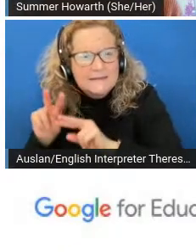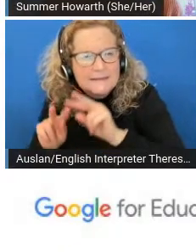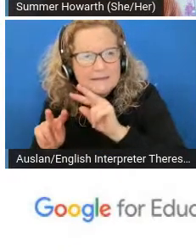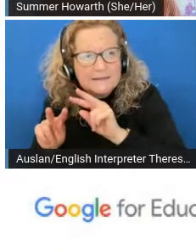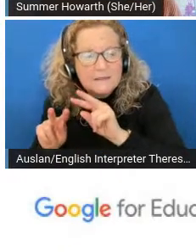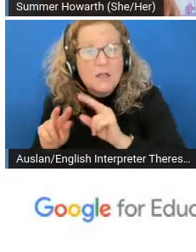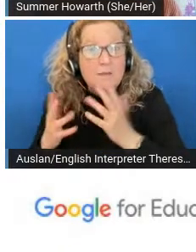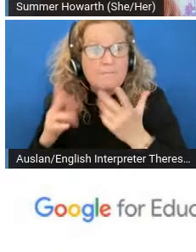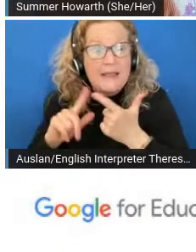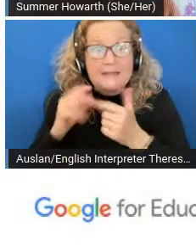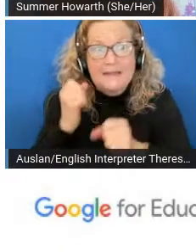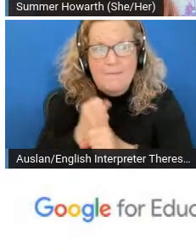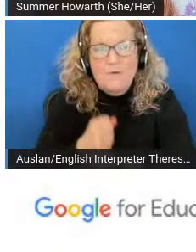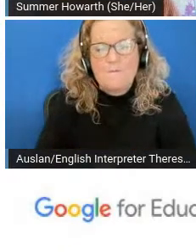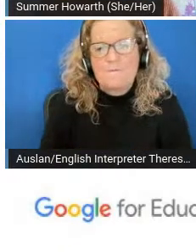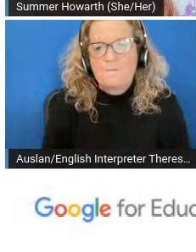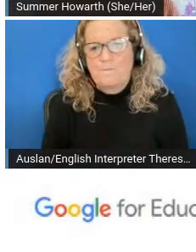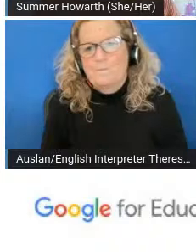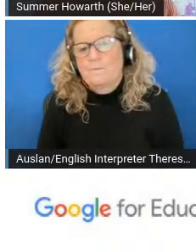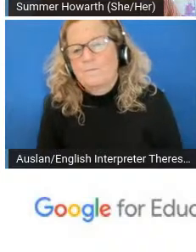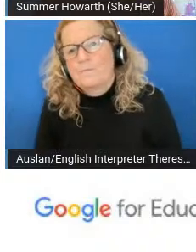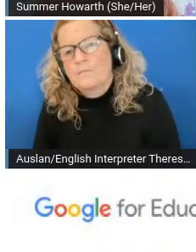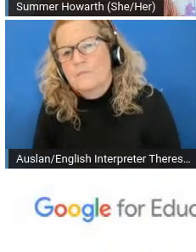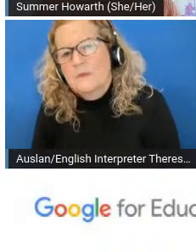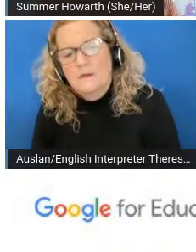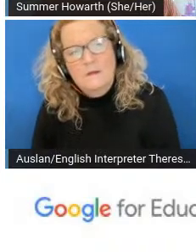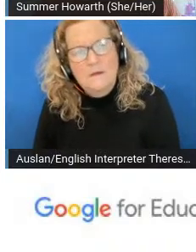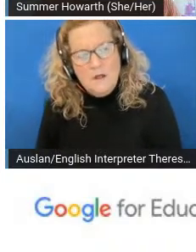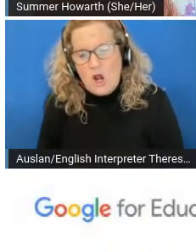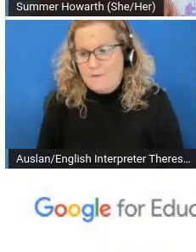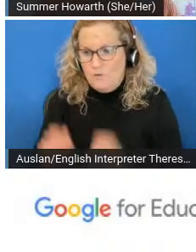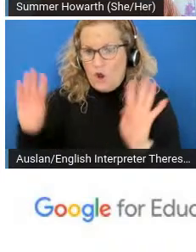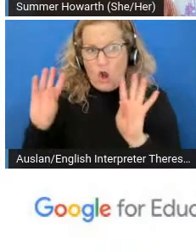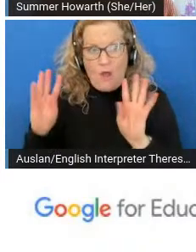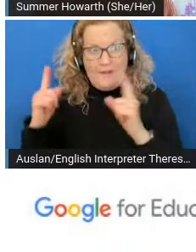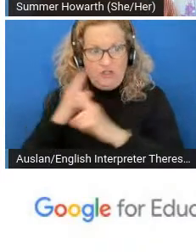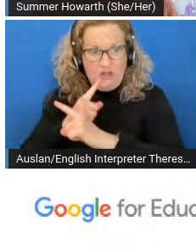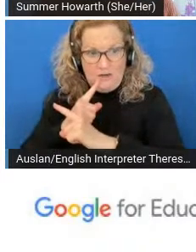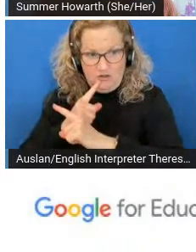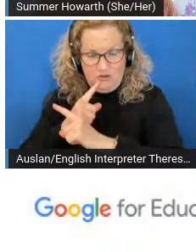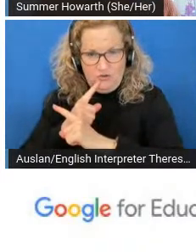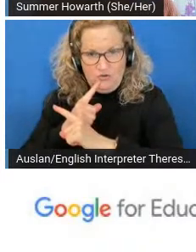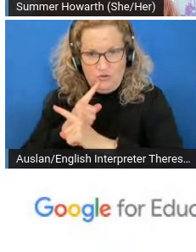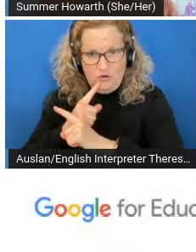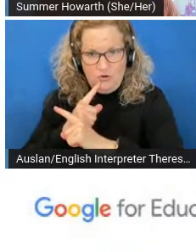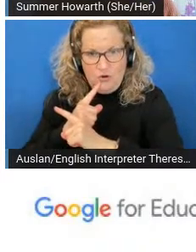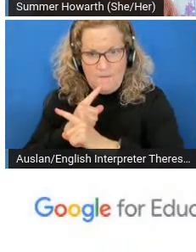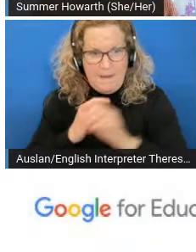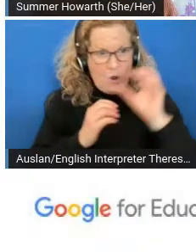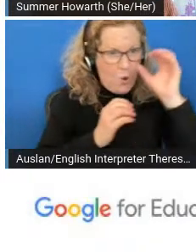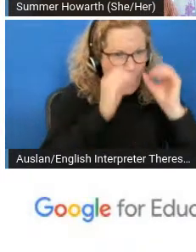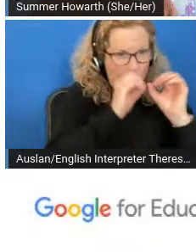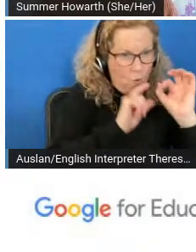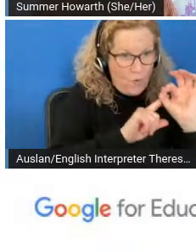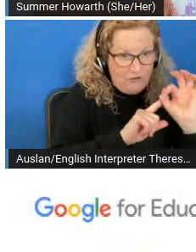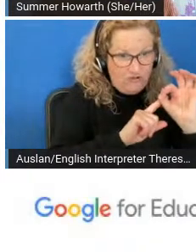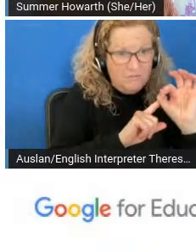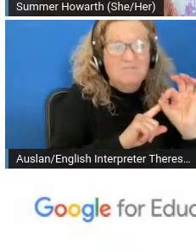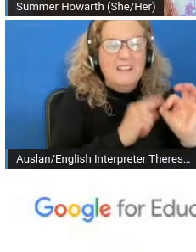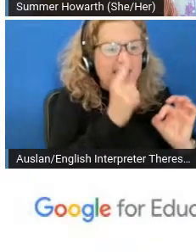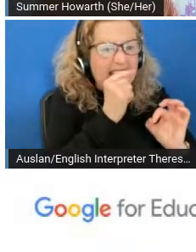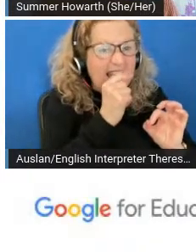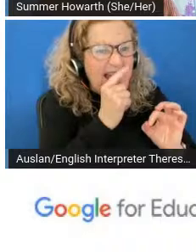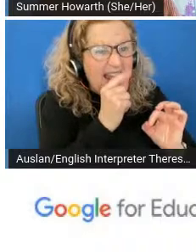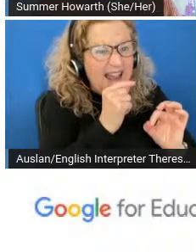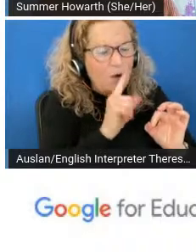for example, if you looked at something around climate change, you might look at a Googleable question and think, what has